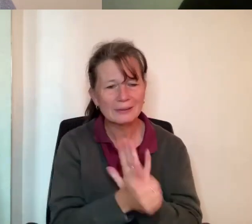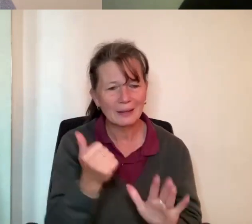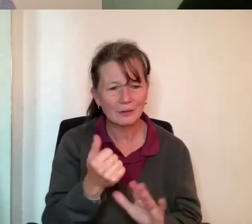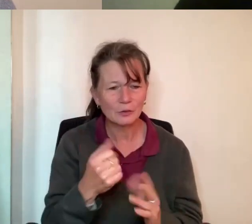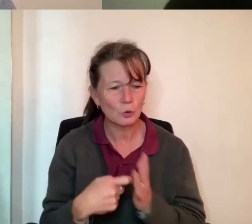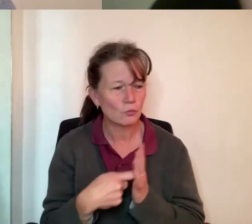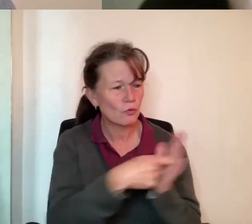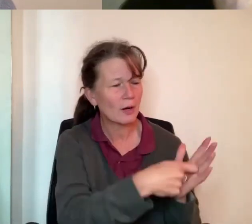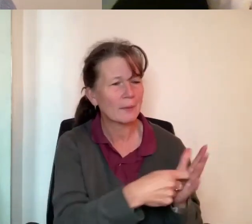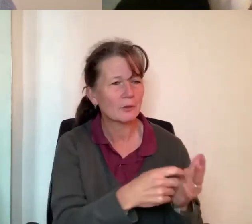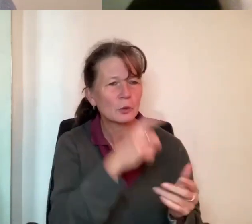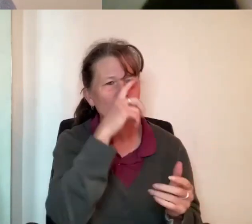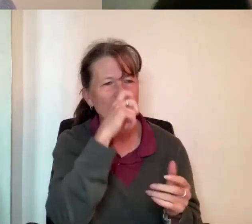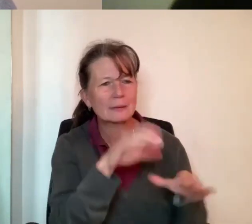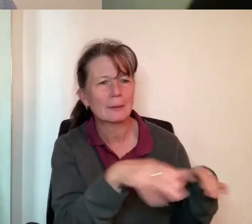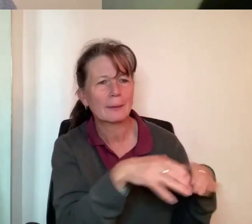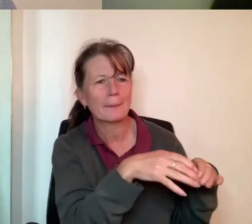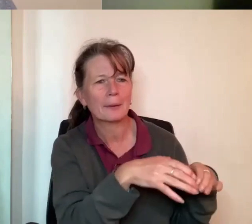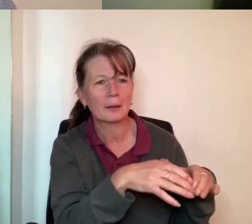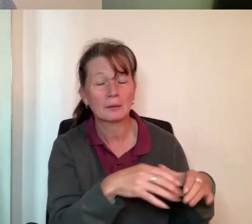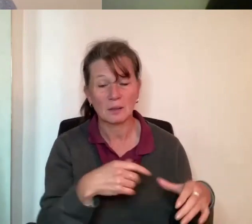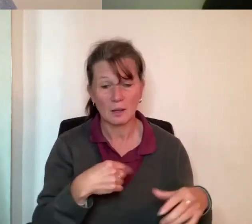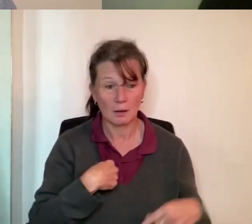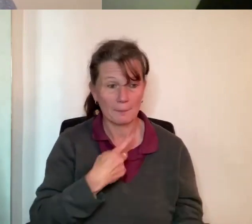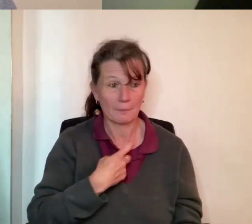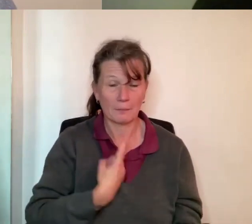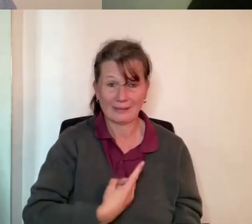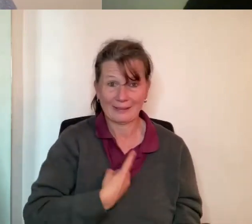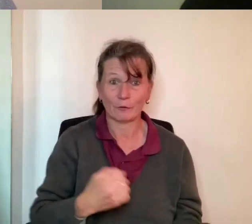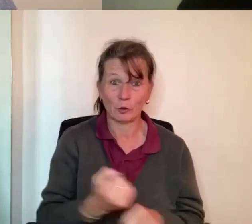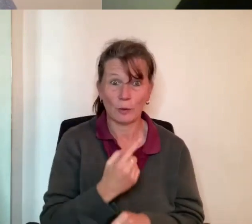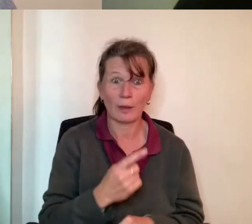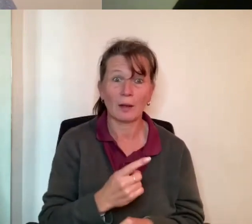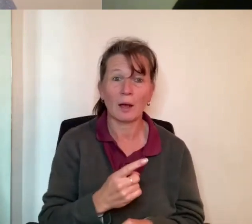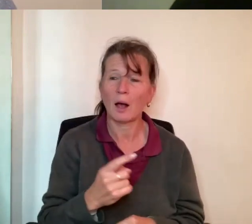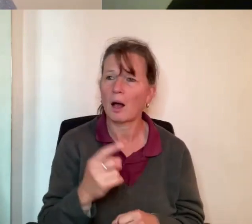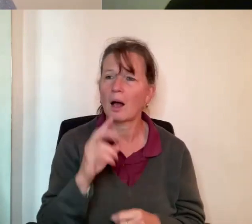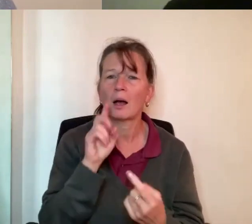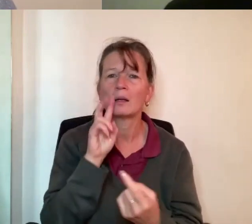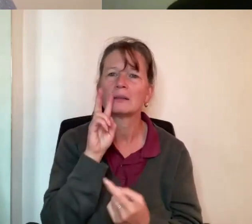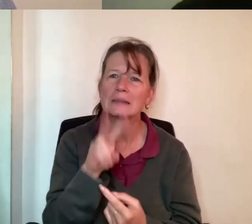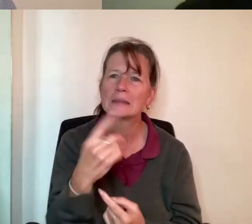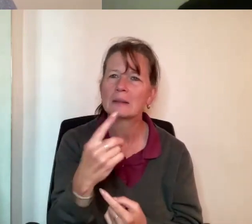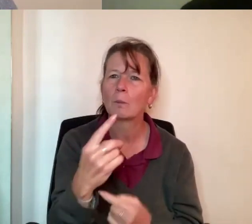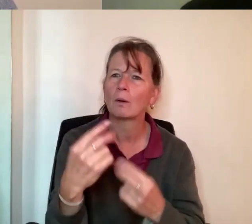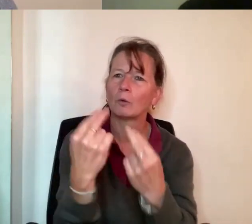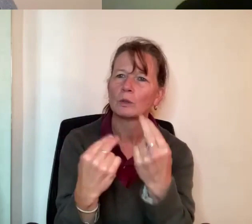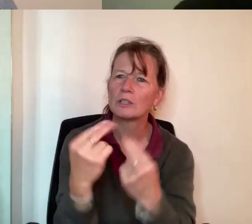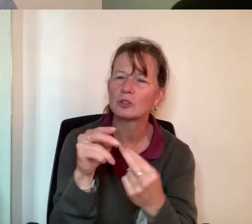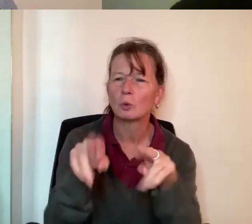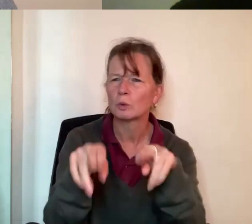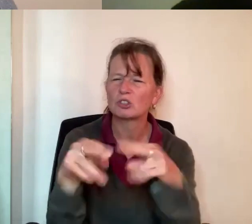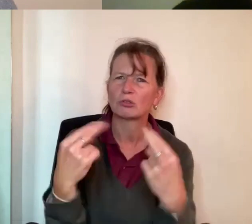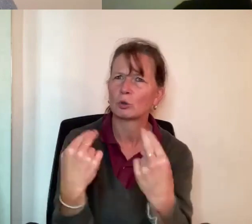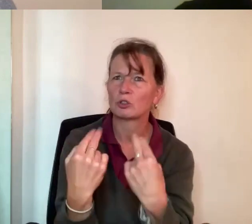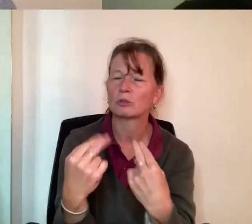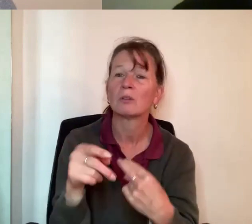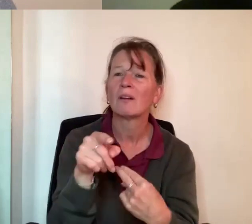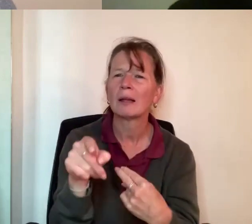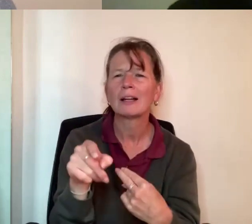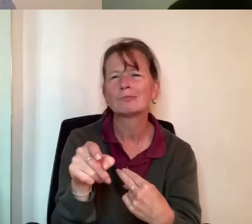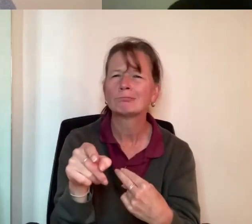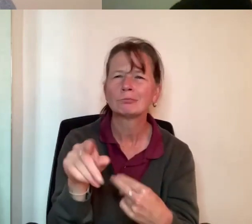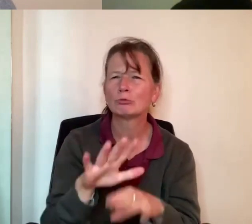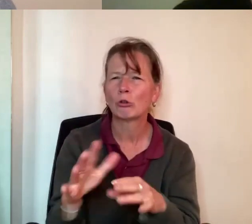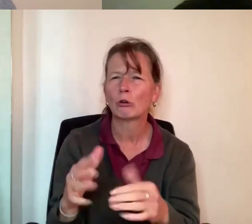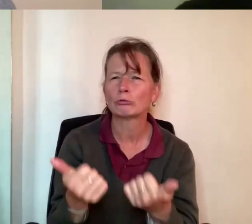something that we very much do try to do, and I do personally recommend people who I've seen to other colleagues in the sector. So sorry,